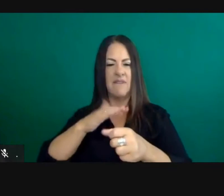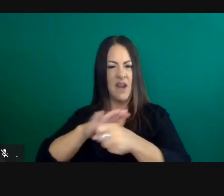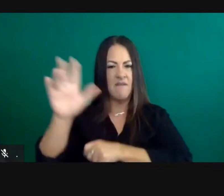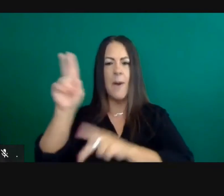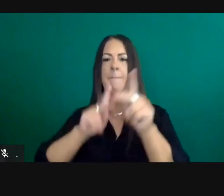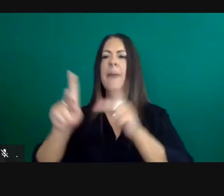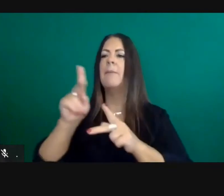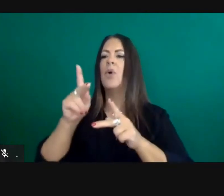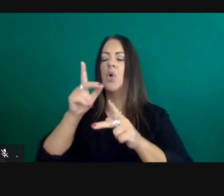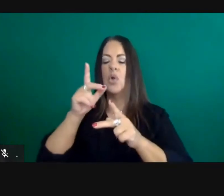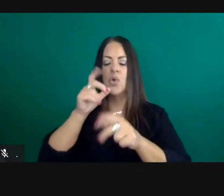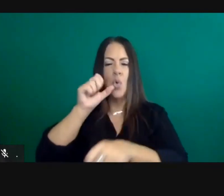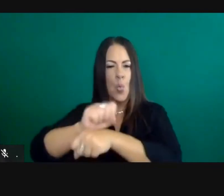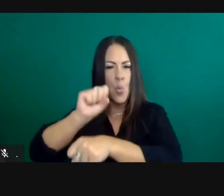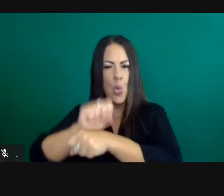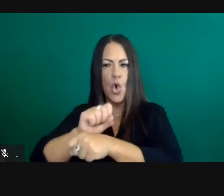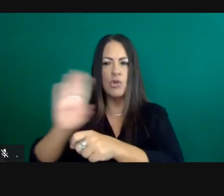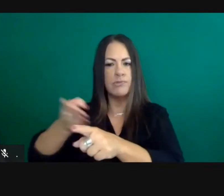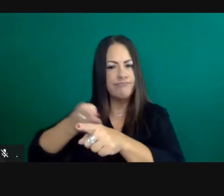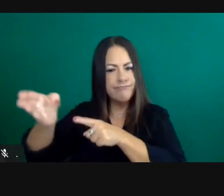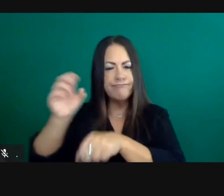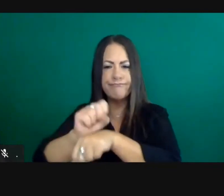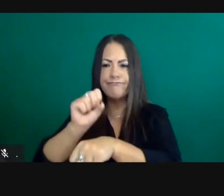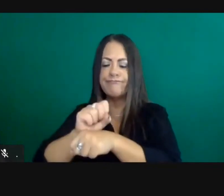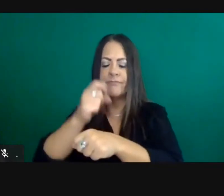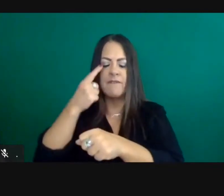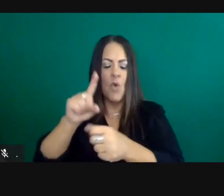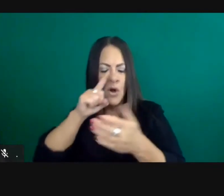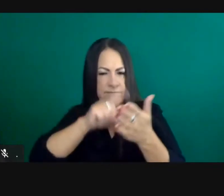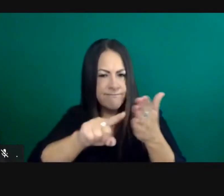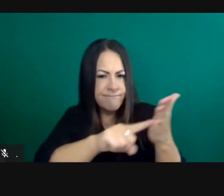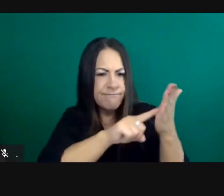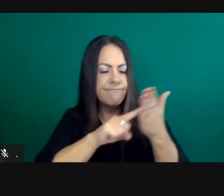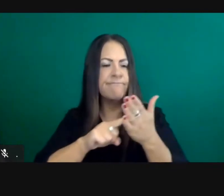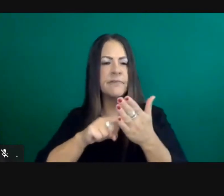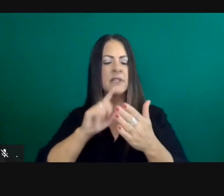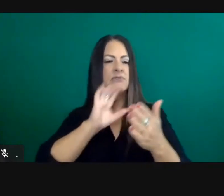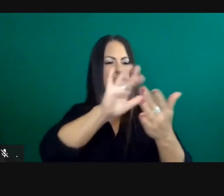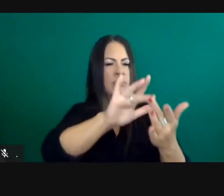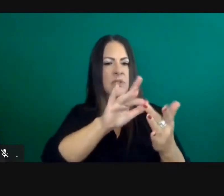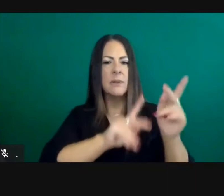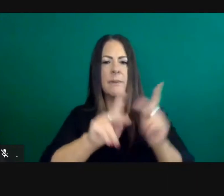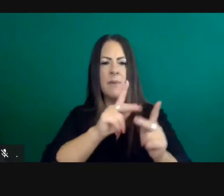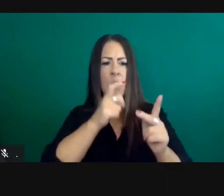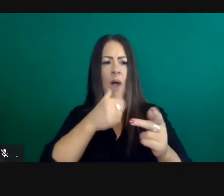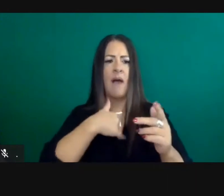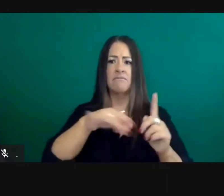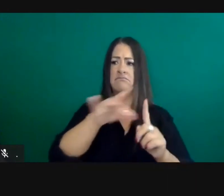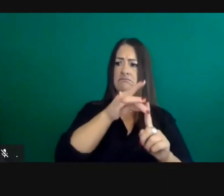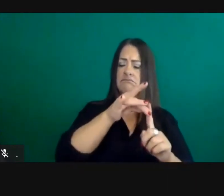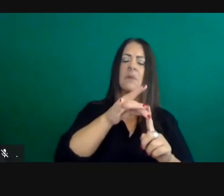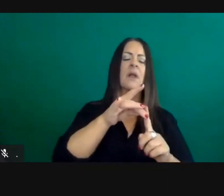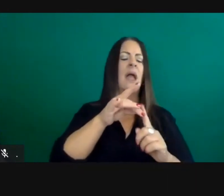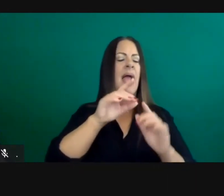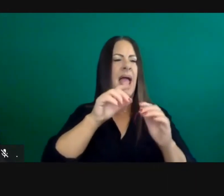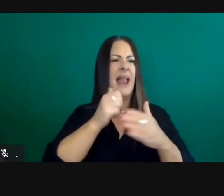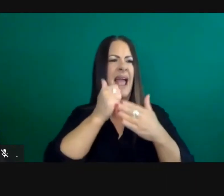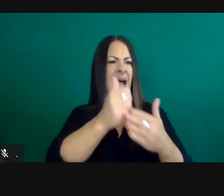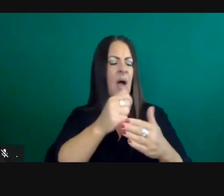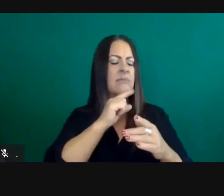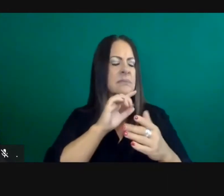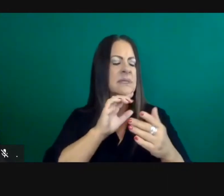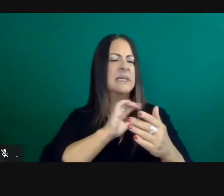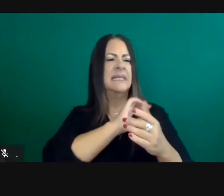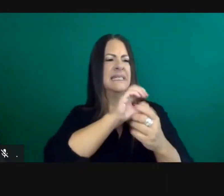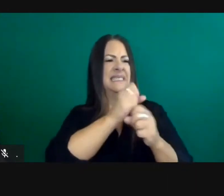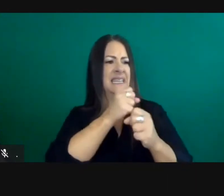disease investigation and contact tracing staff to not only reach out to those cases, upwards of 95% of